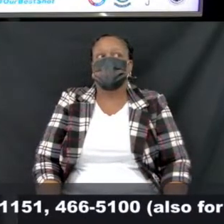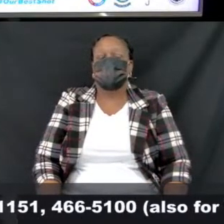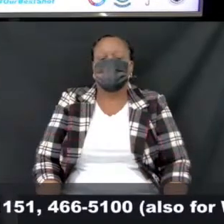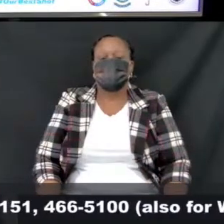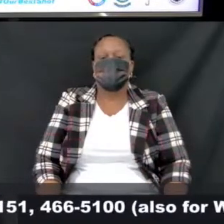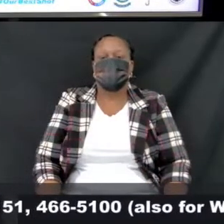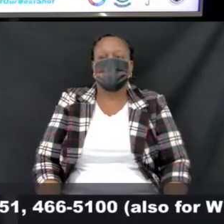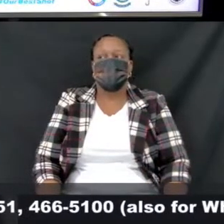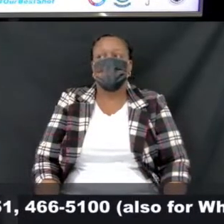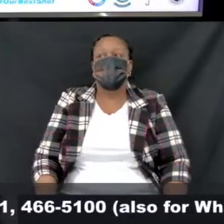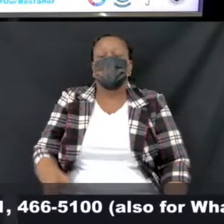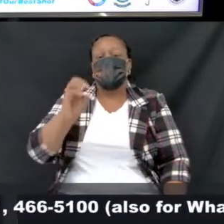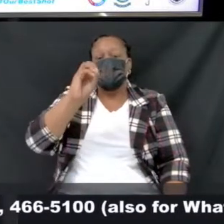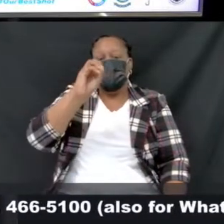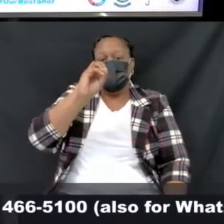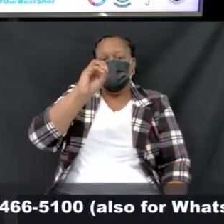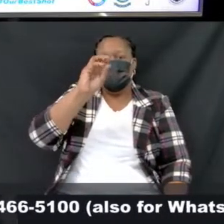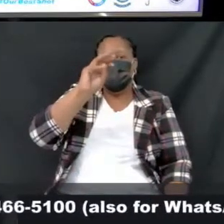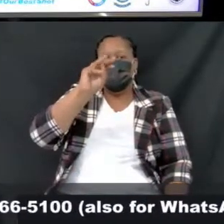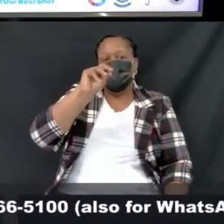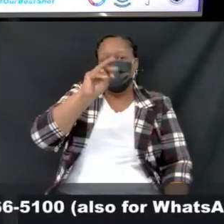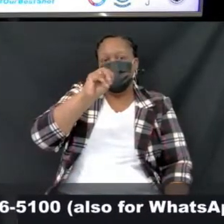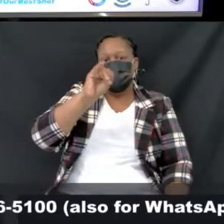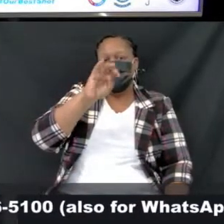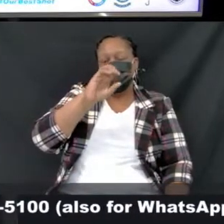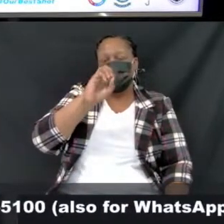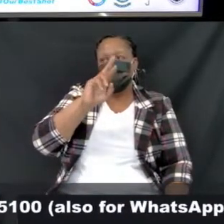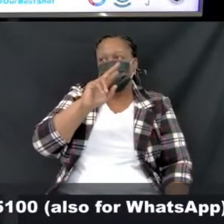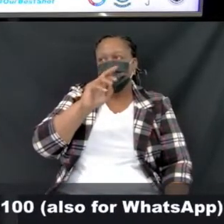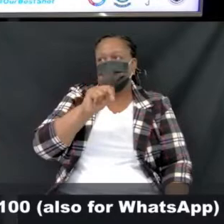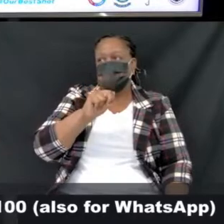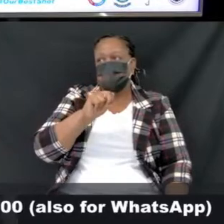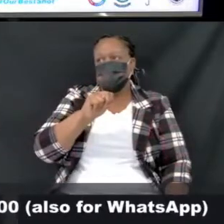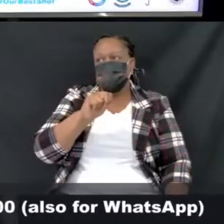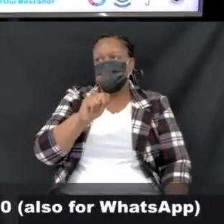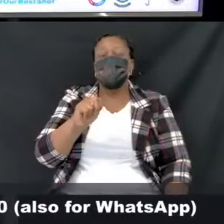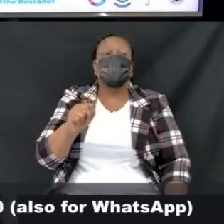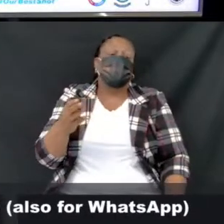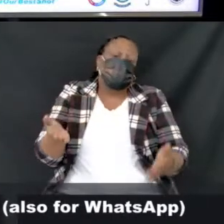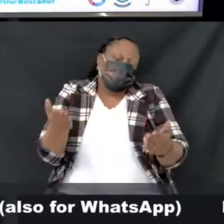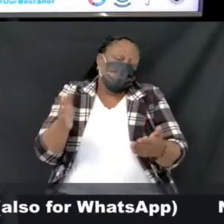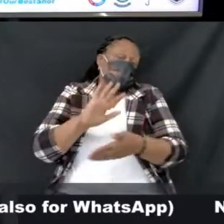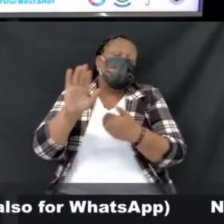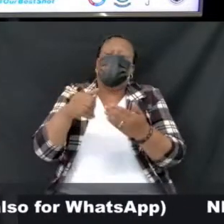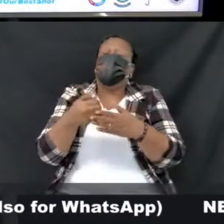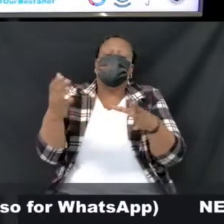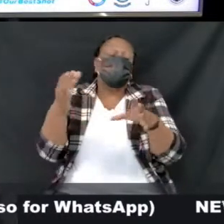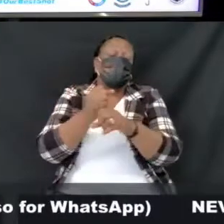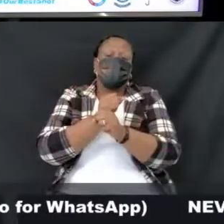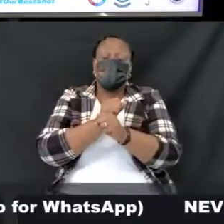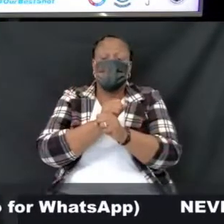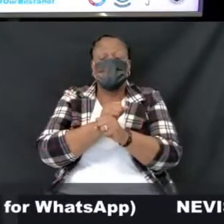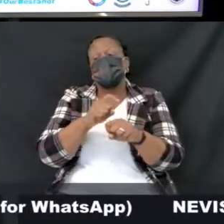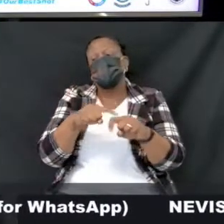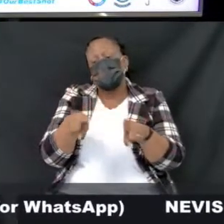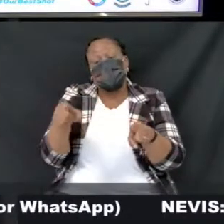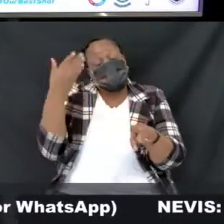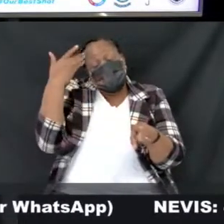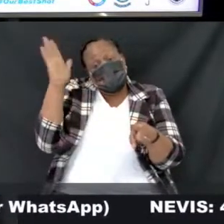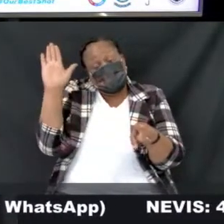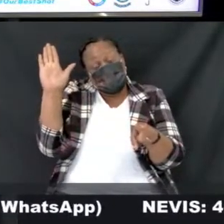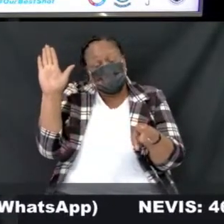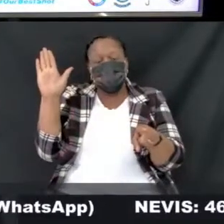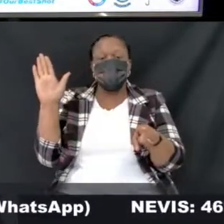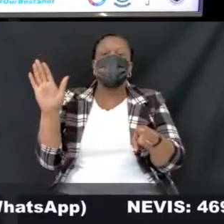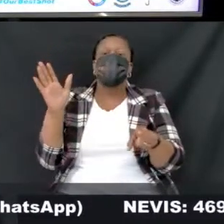Omicron, with its high level of transmissibility, may eventually infect us all, knowingly or unknowingly, and still